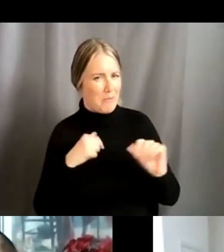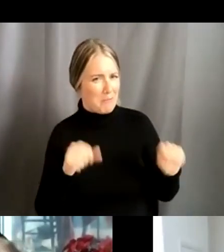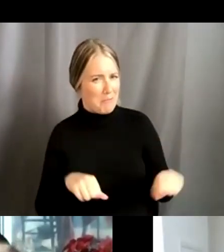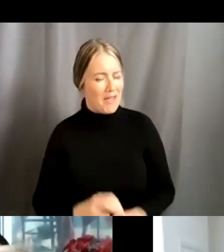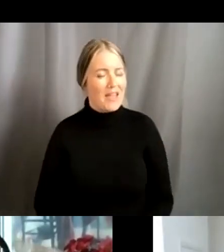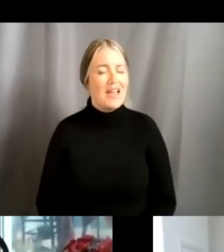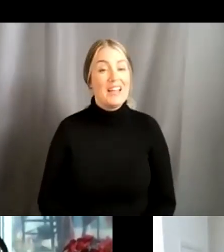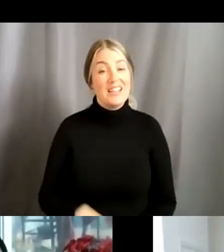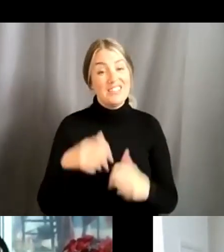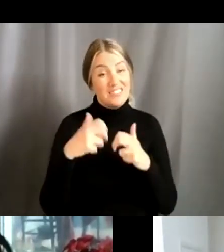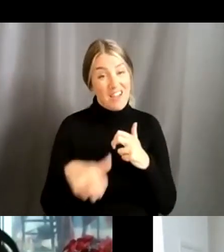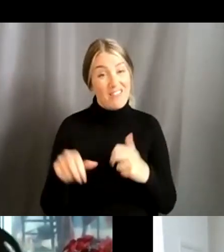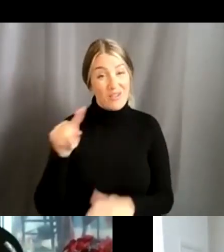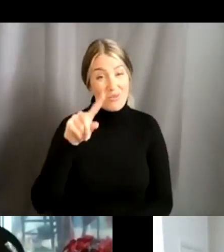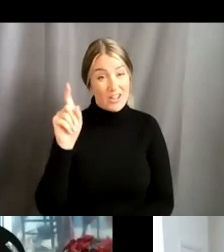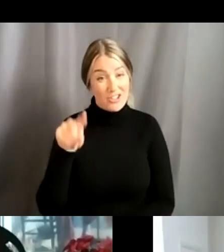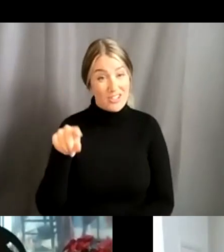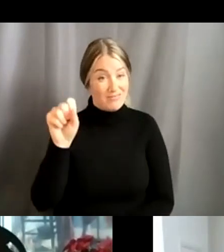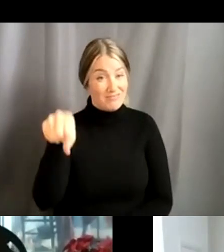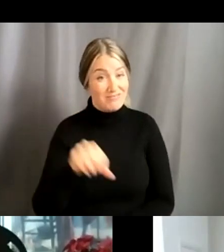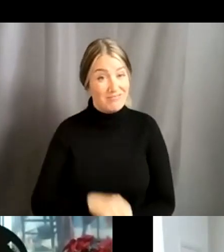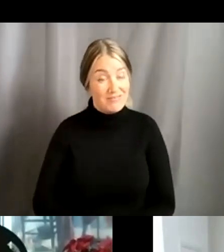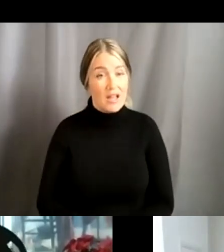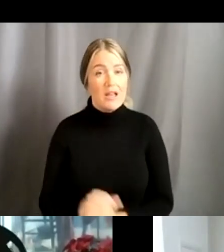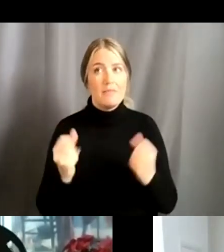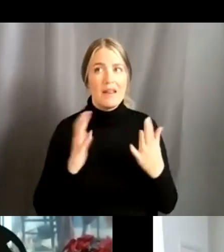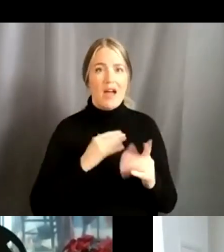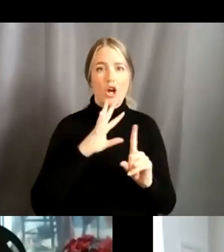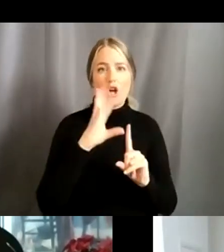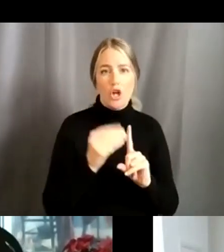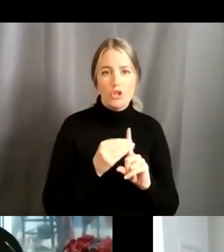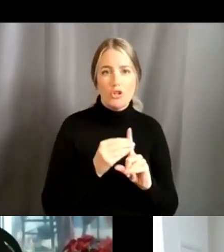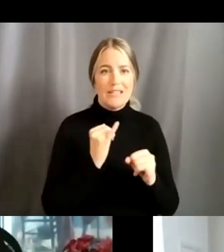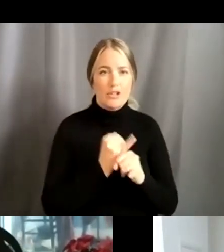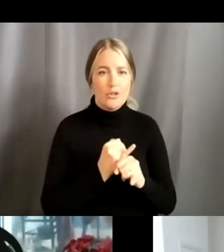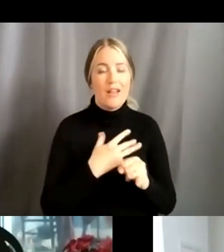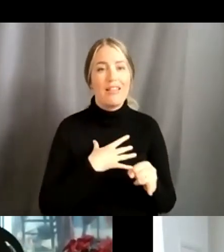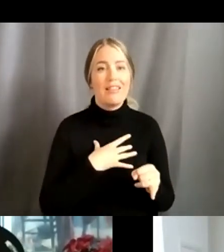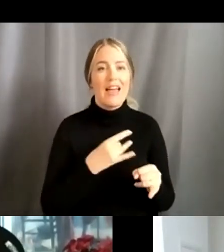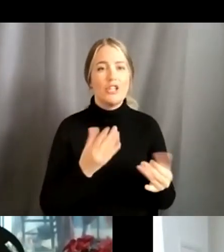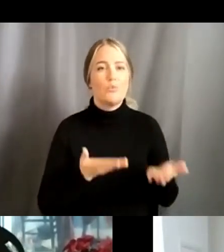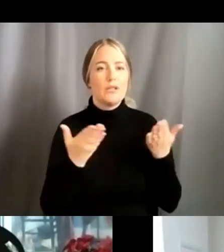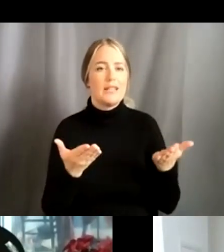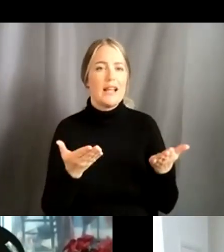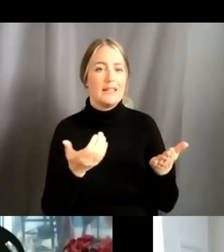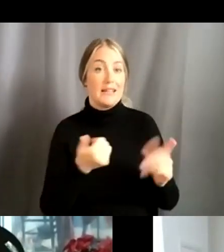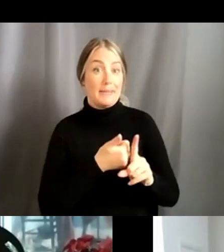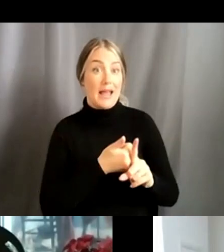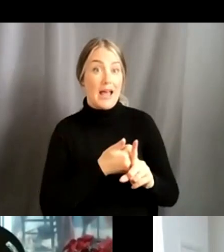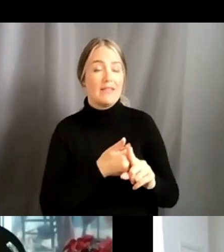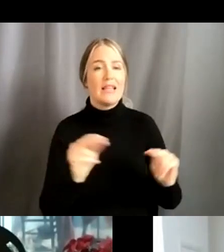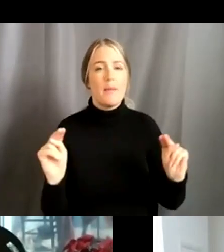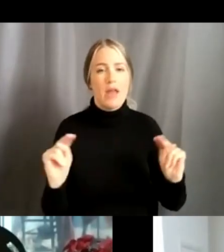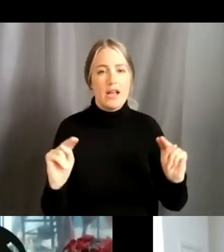It's a tough question. A lot of our cultural institutions like to present themselves as objective